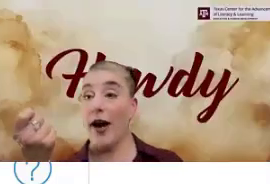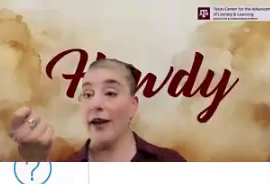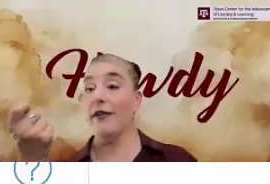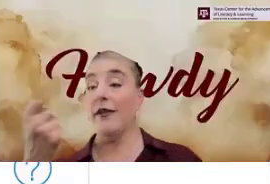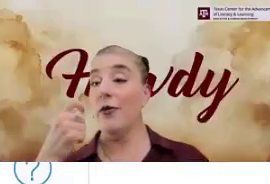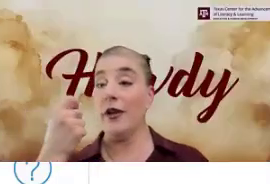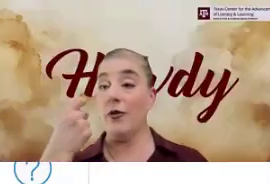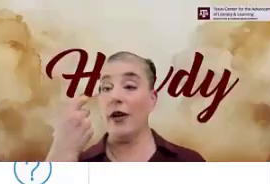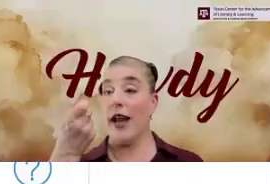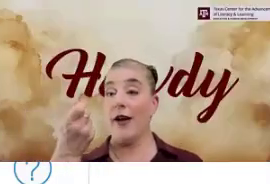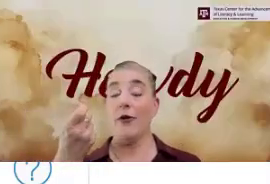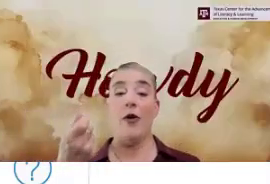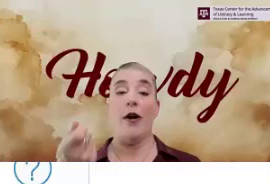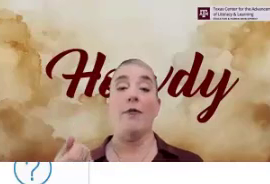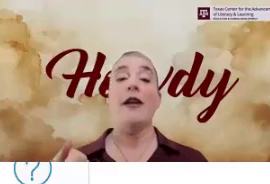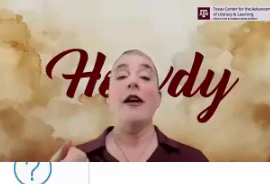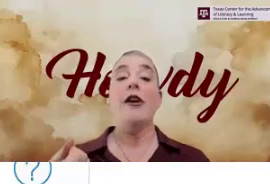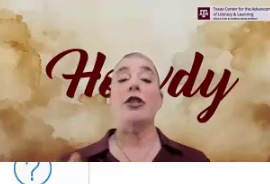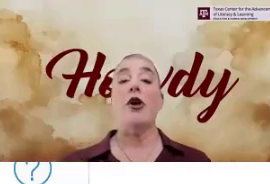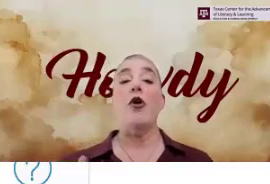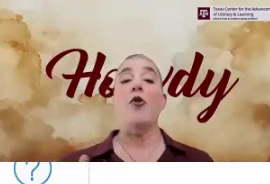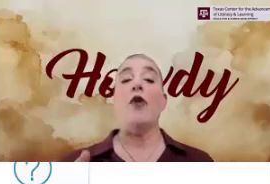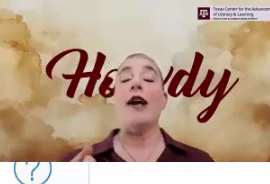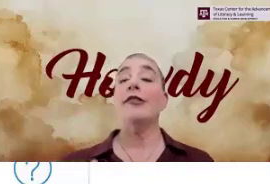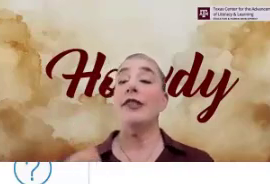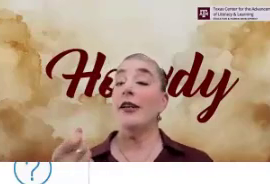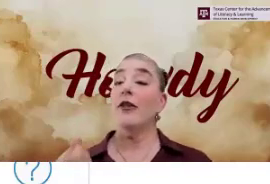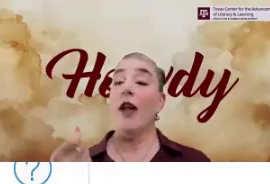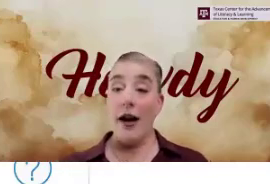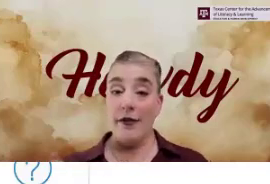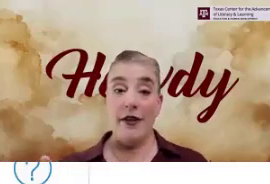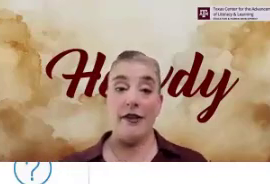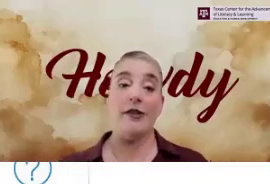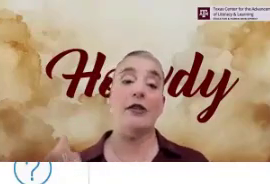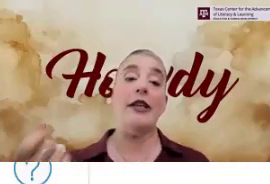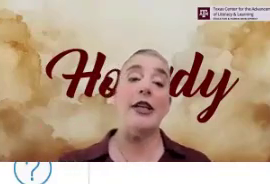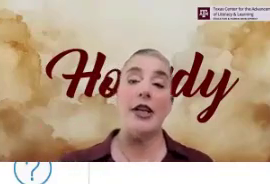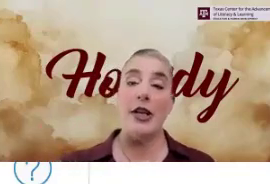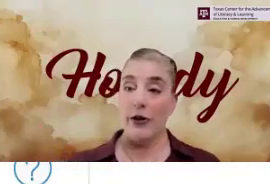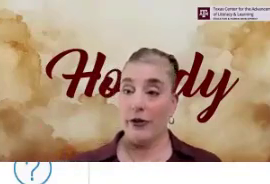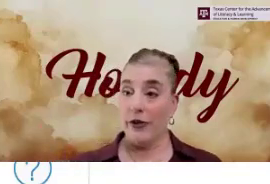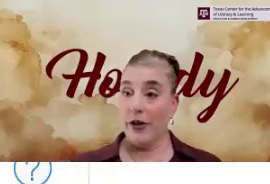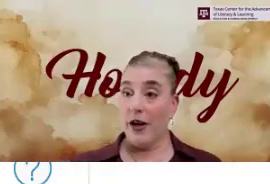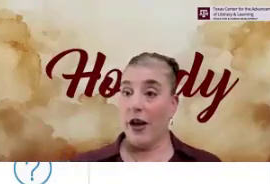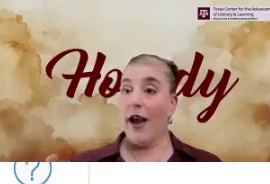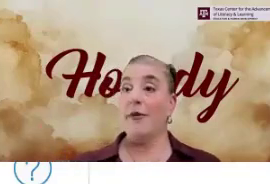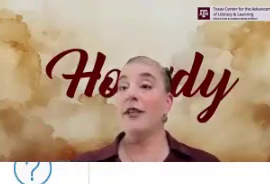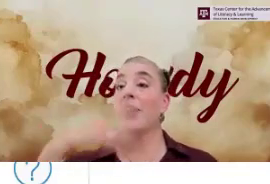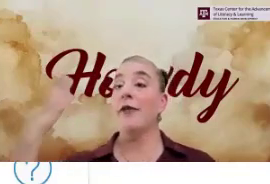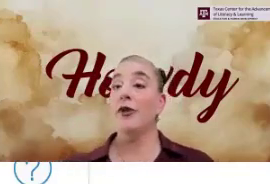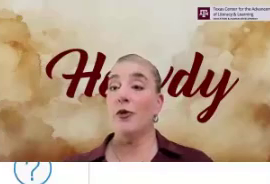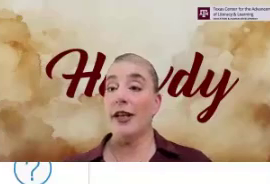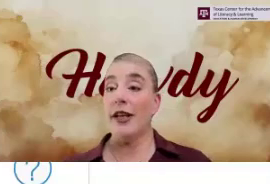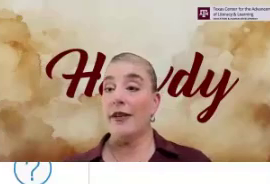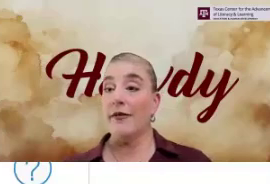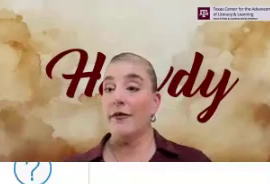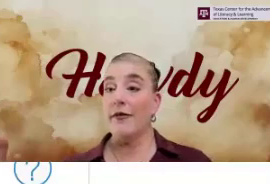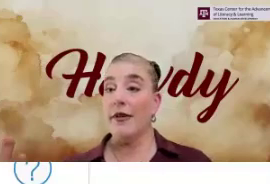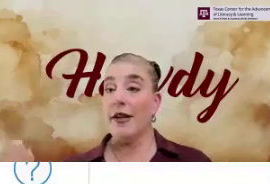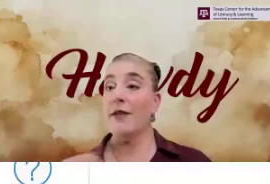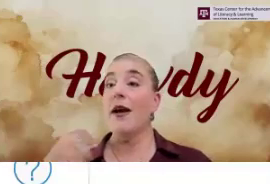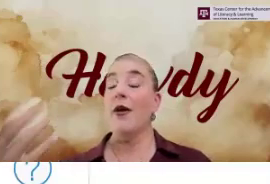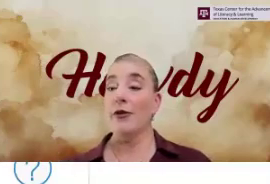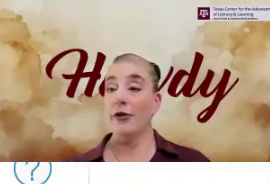is a WCAG requirement. So I see a lot of this. Click here. How many times do we